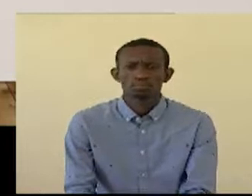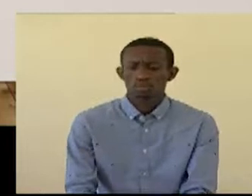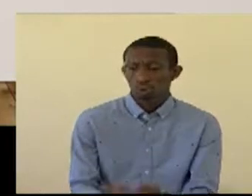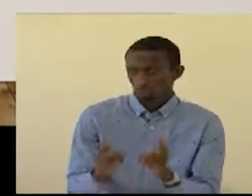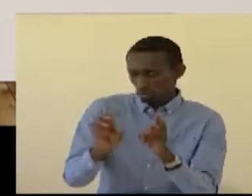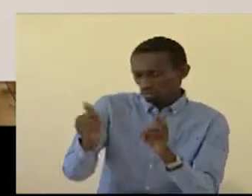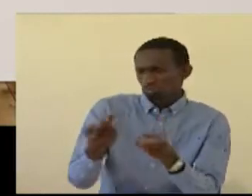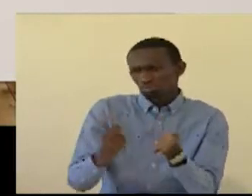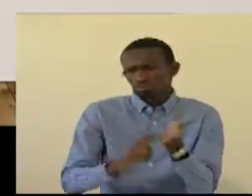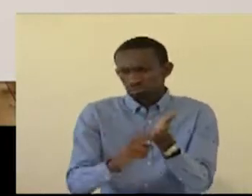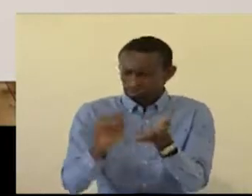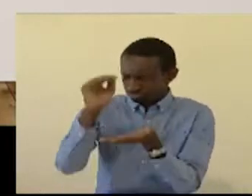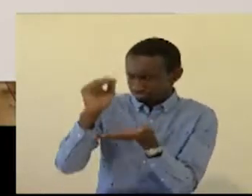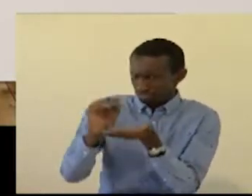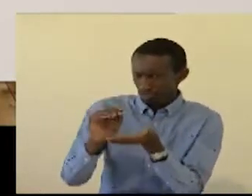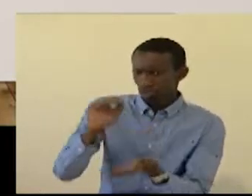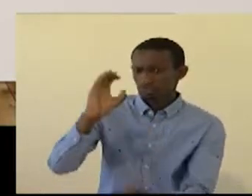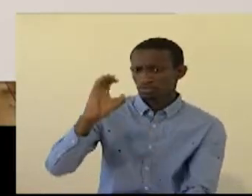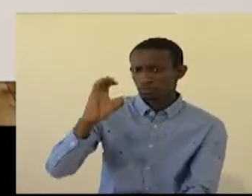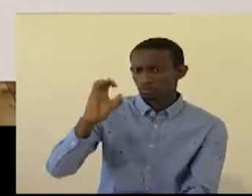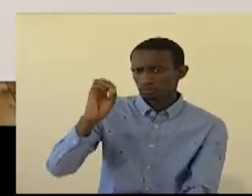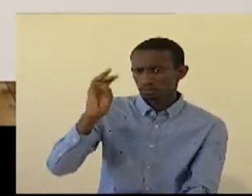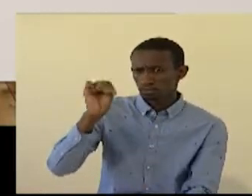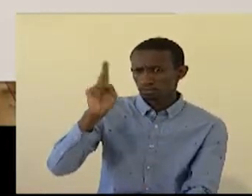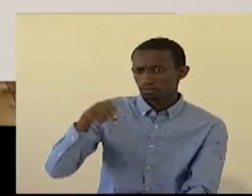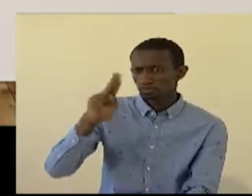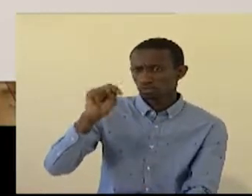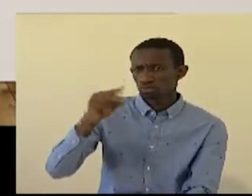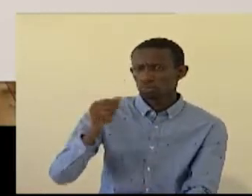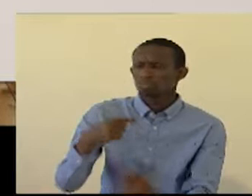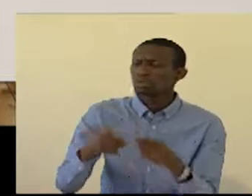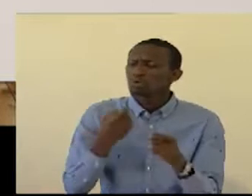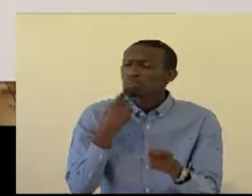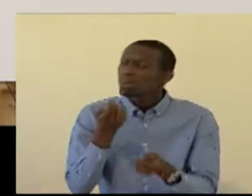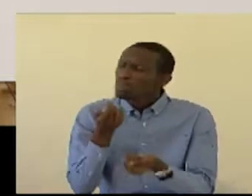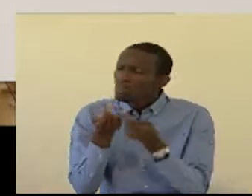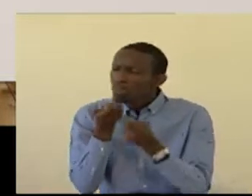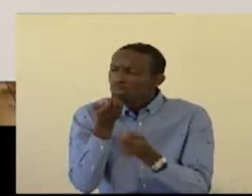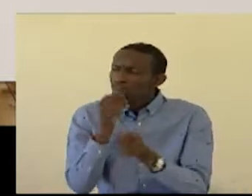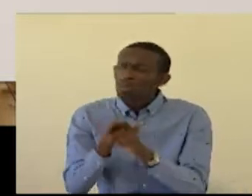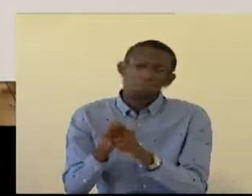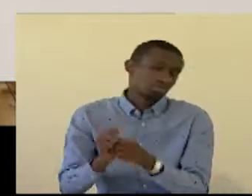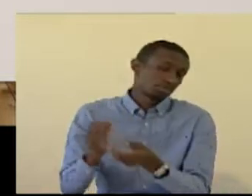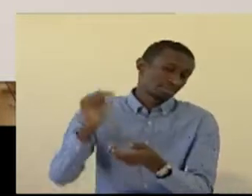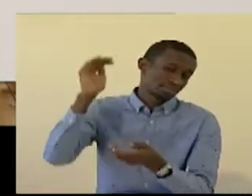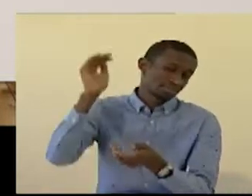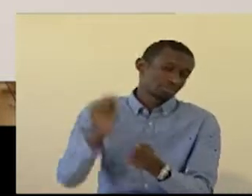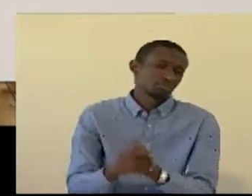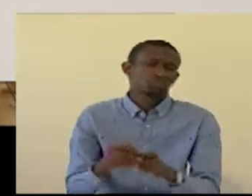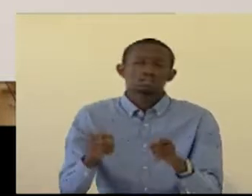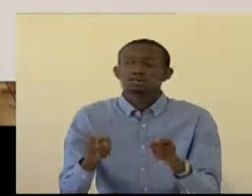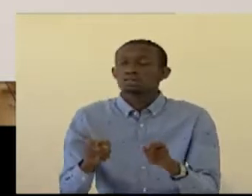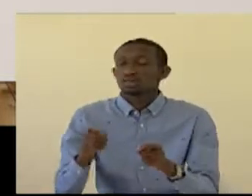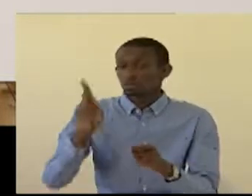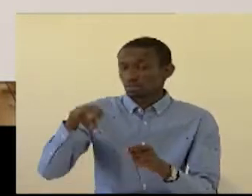another way we can use to reduce these compounds, but which requires a bit high temperature and high